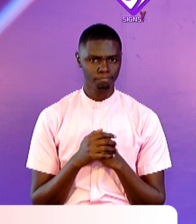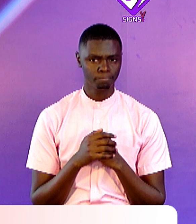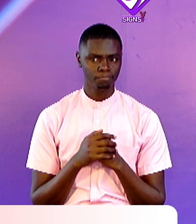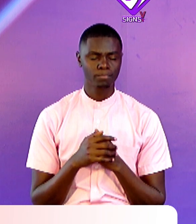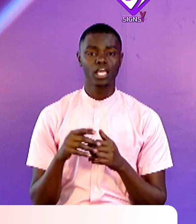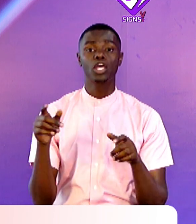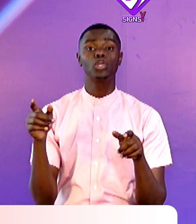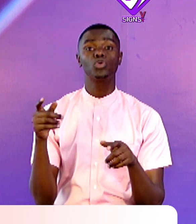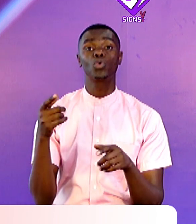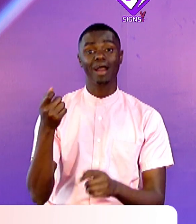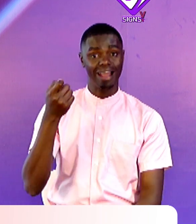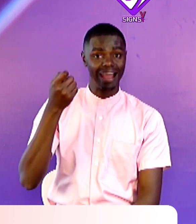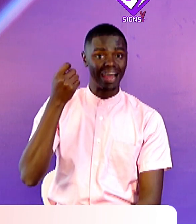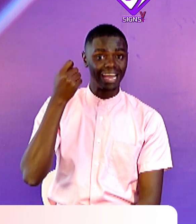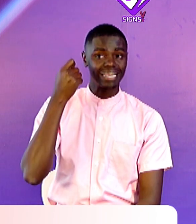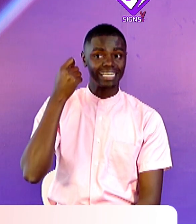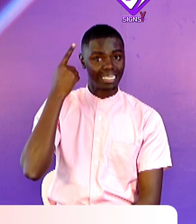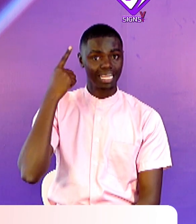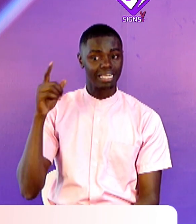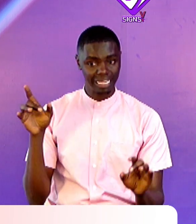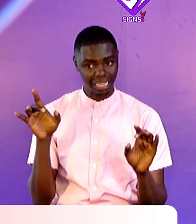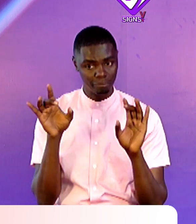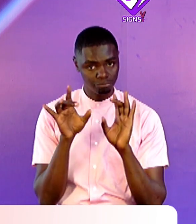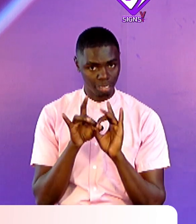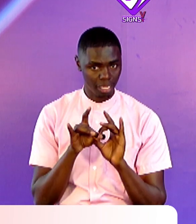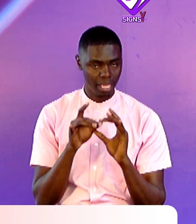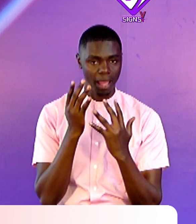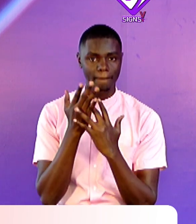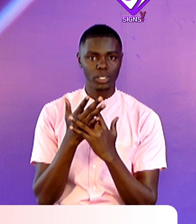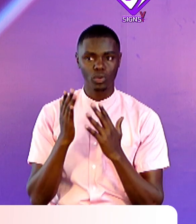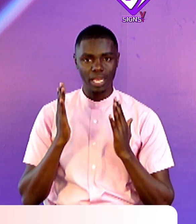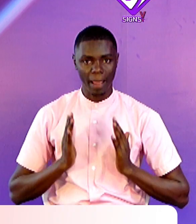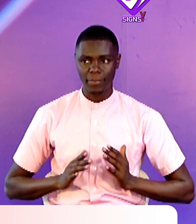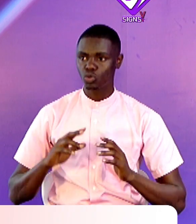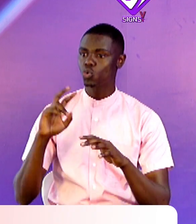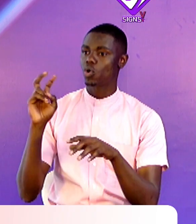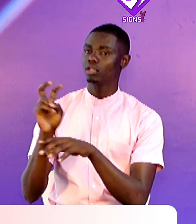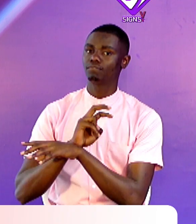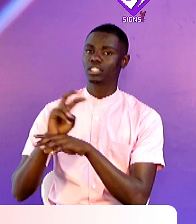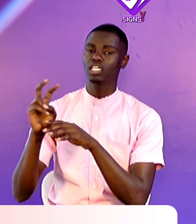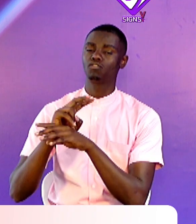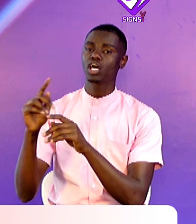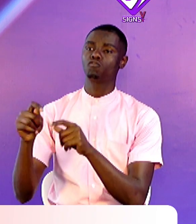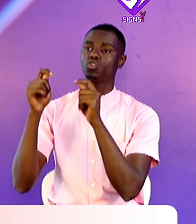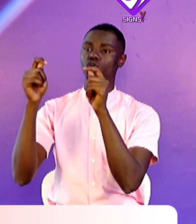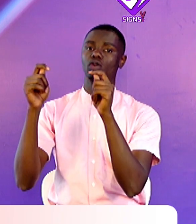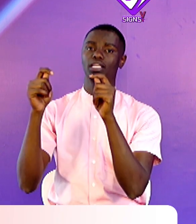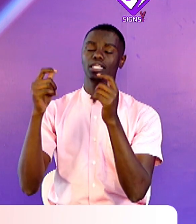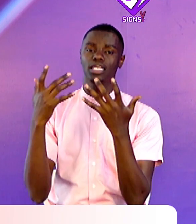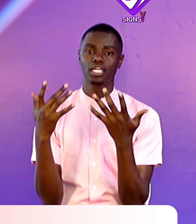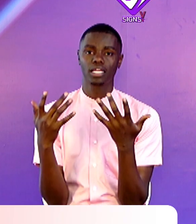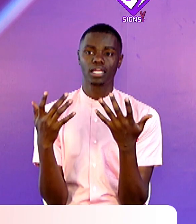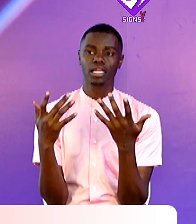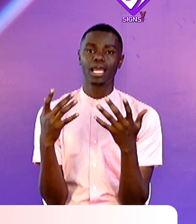you also understand what the ties between the person that has come to scout, right, and the high affinity